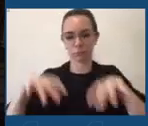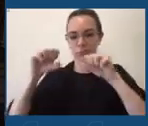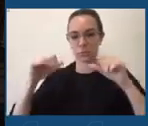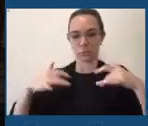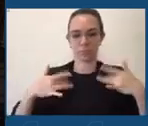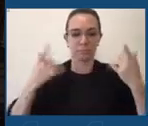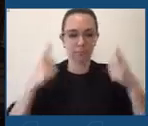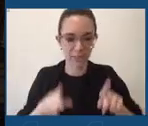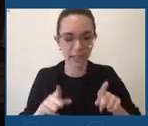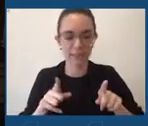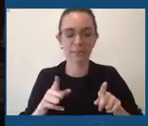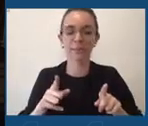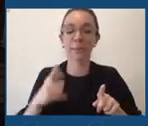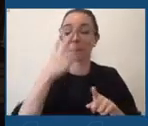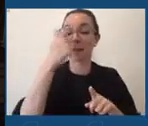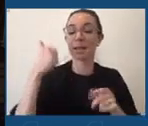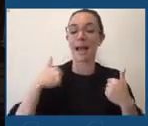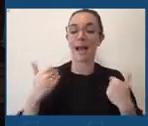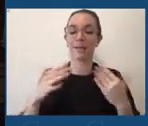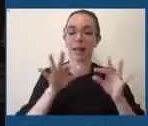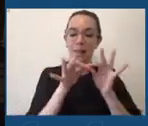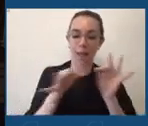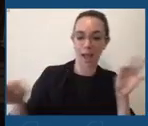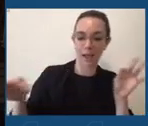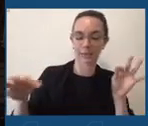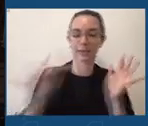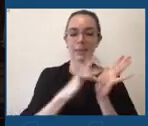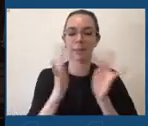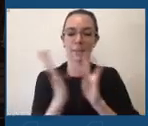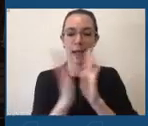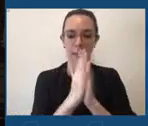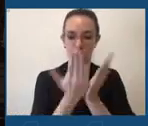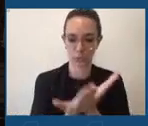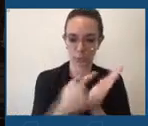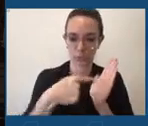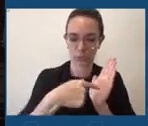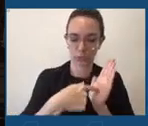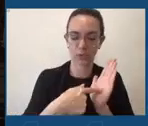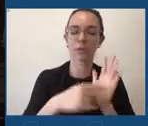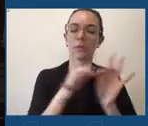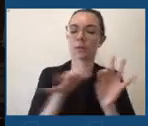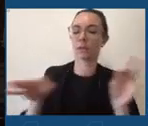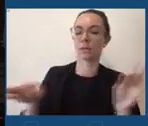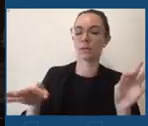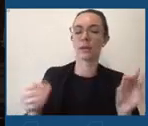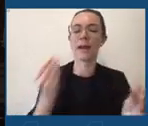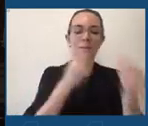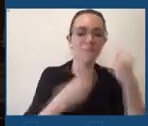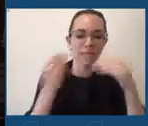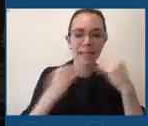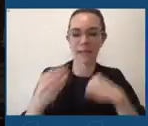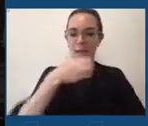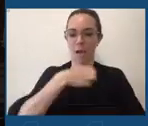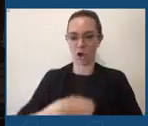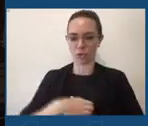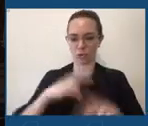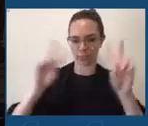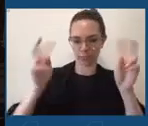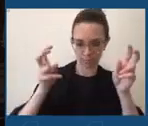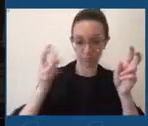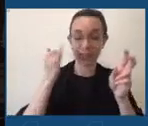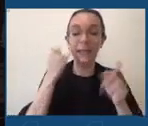that you know about the least of these. Feed the hungry. And as you saw the